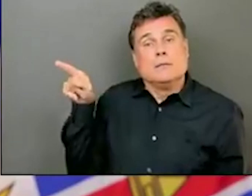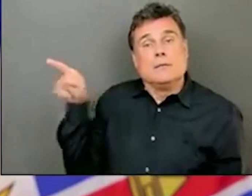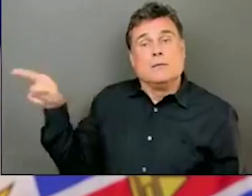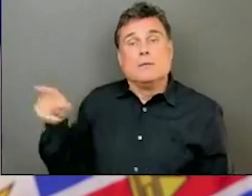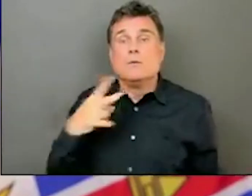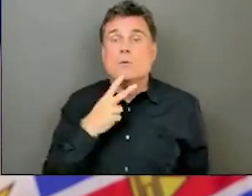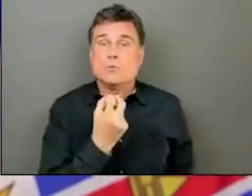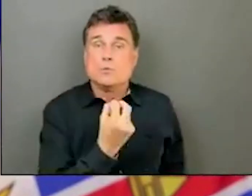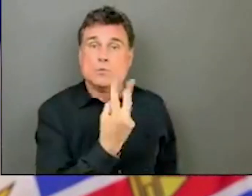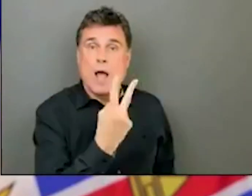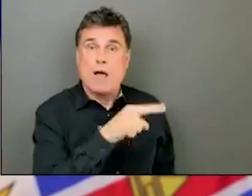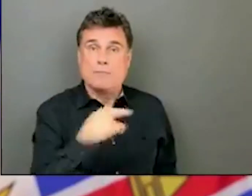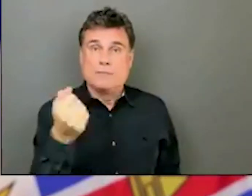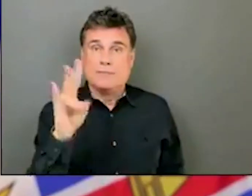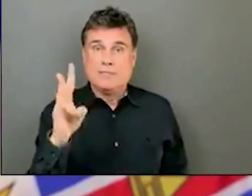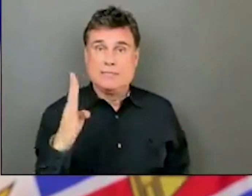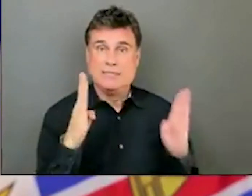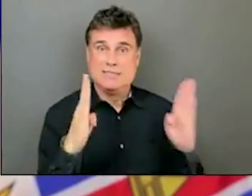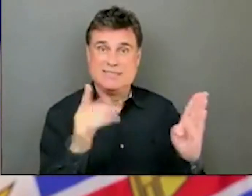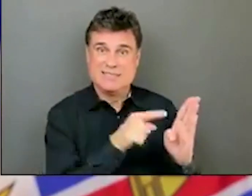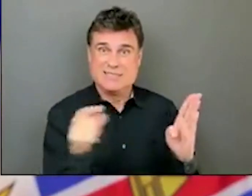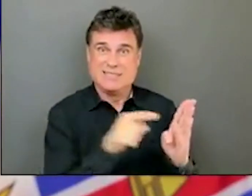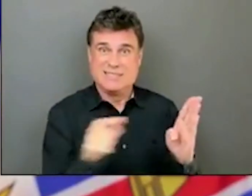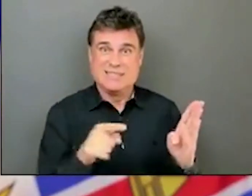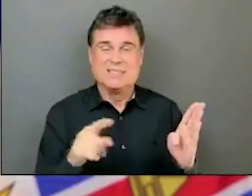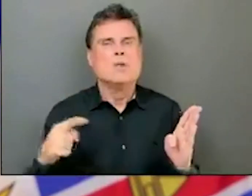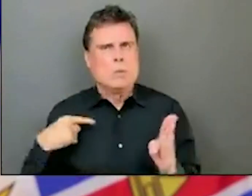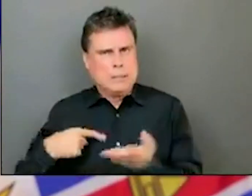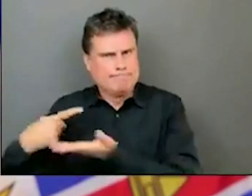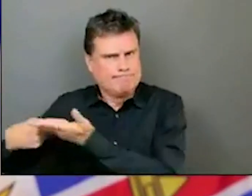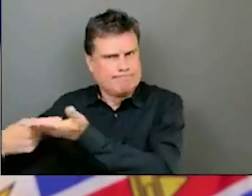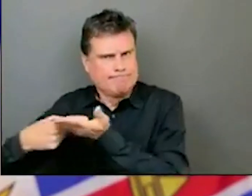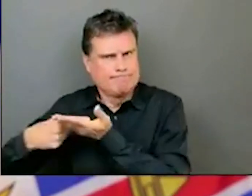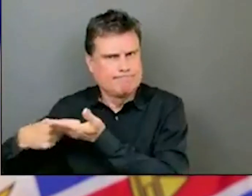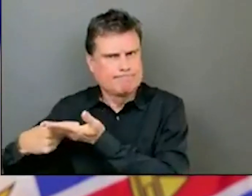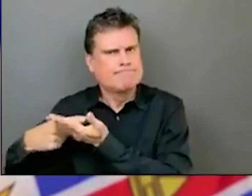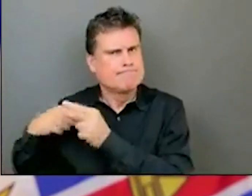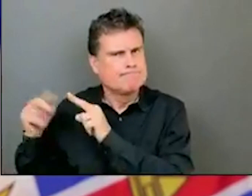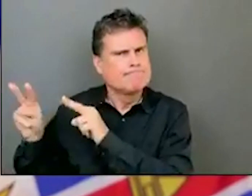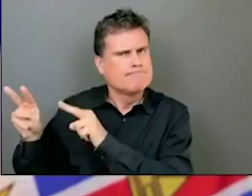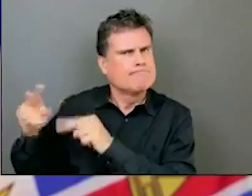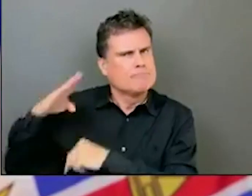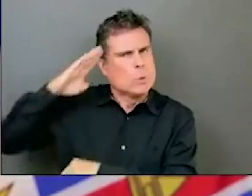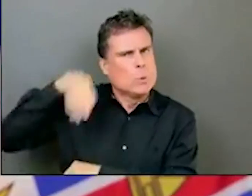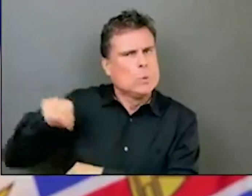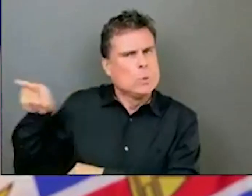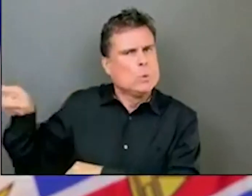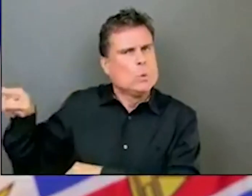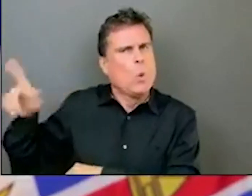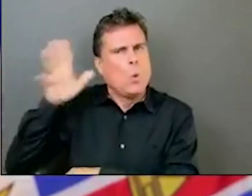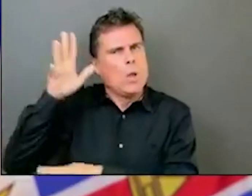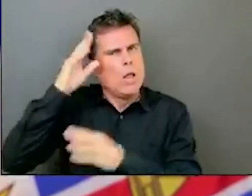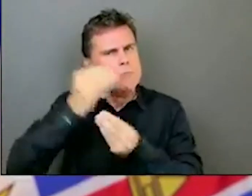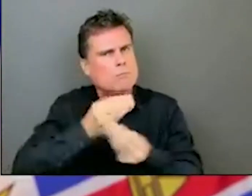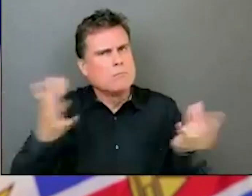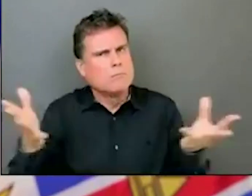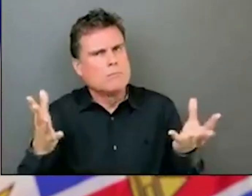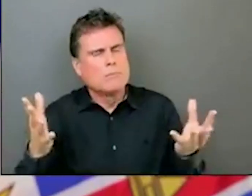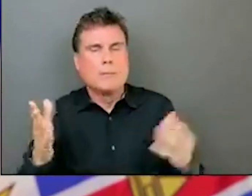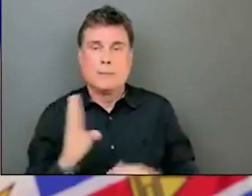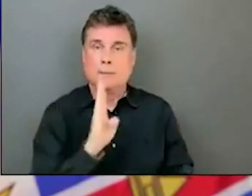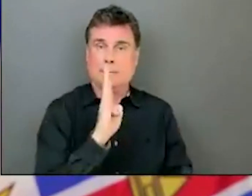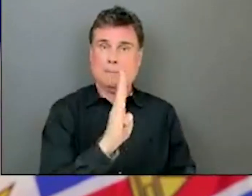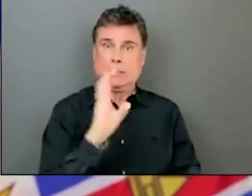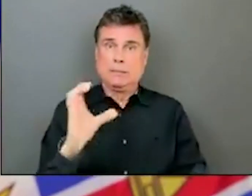statement for 12 to 17, that is something that we've been discussing and we're expecting. So we've